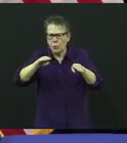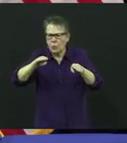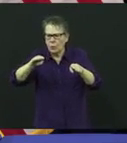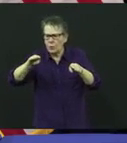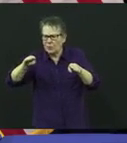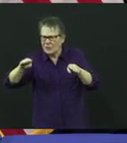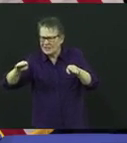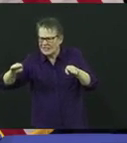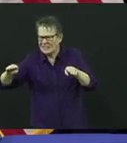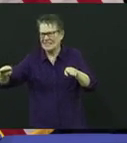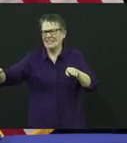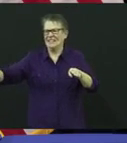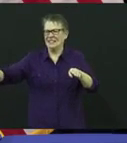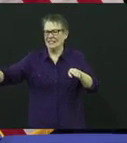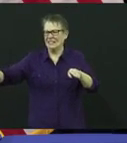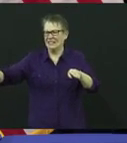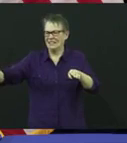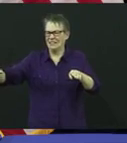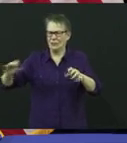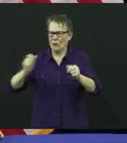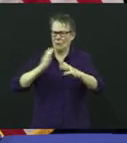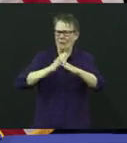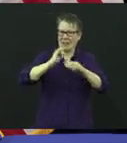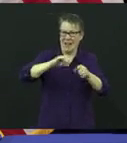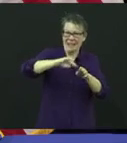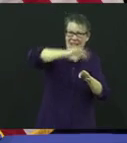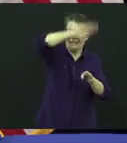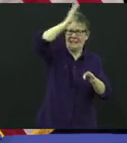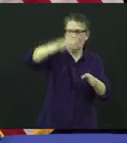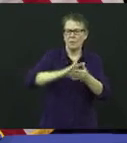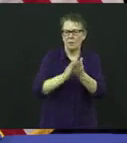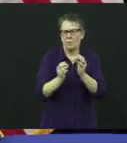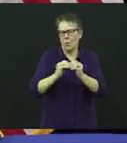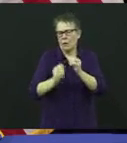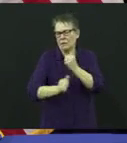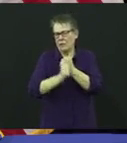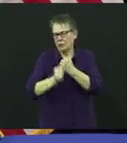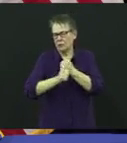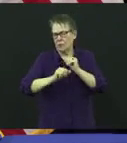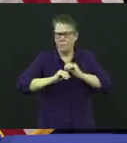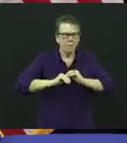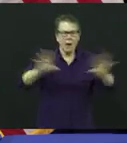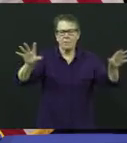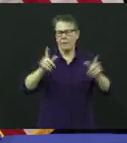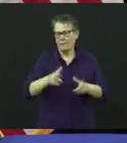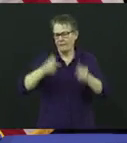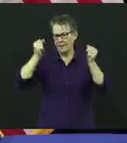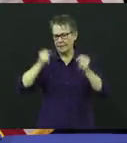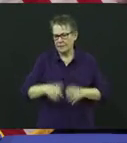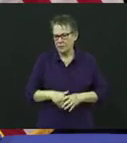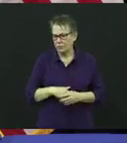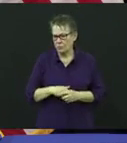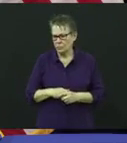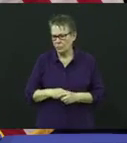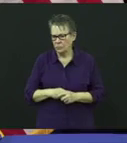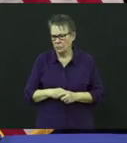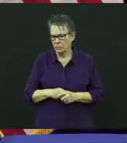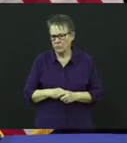red curve with enormous amounts of infections and a meaningfully larger amount of fatalities